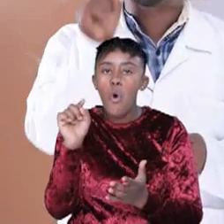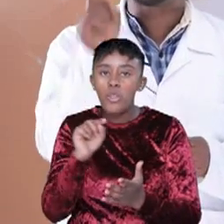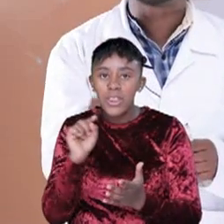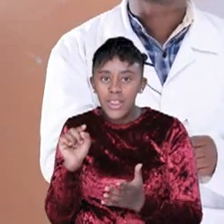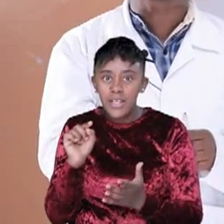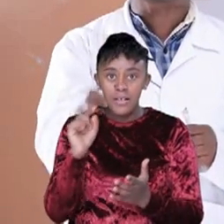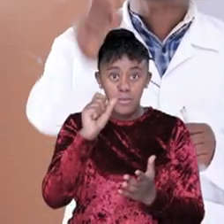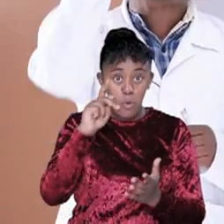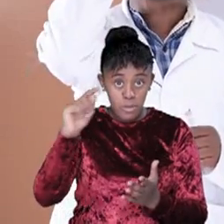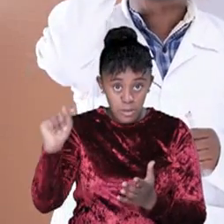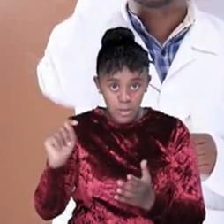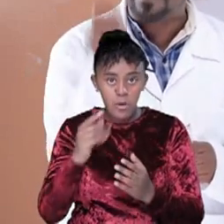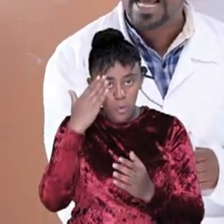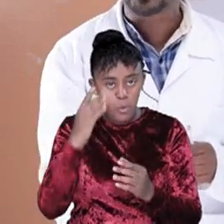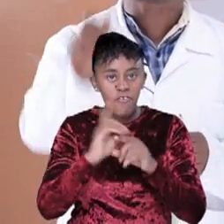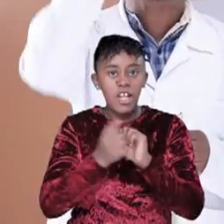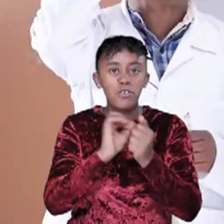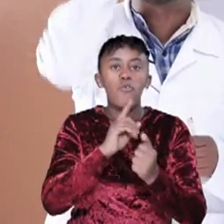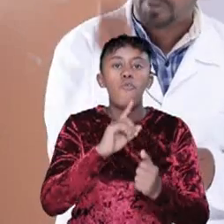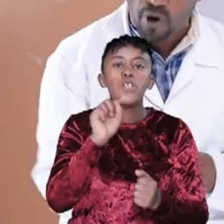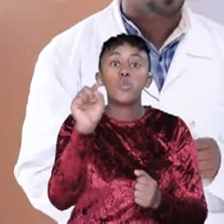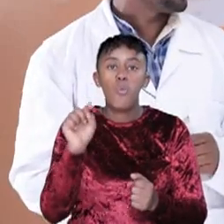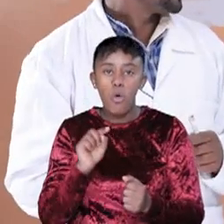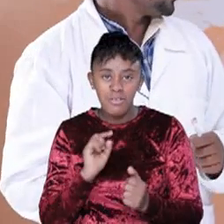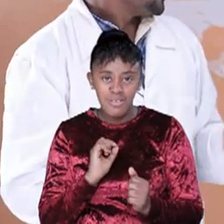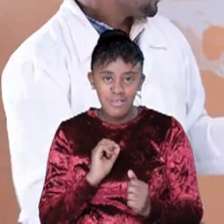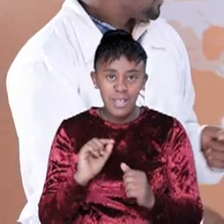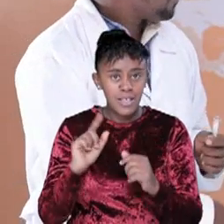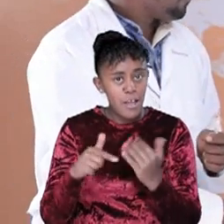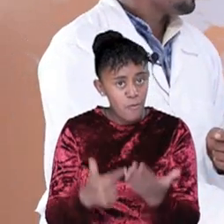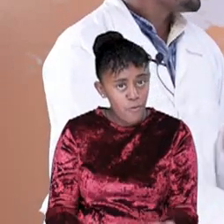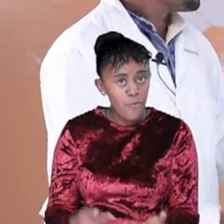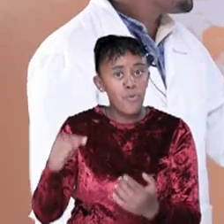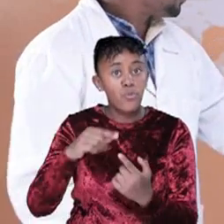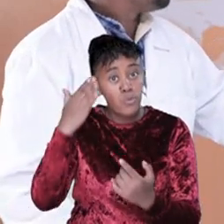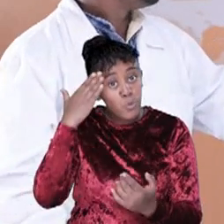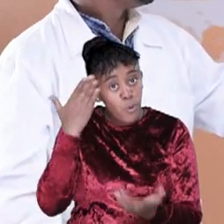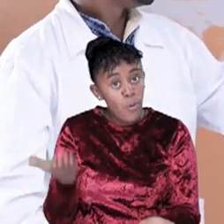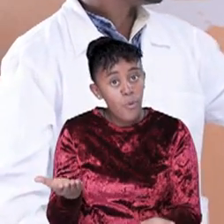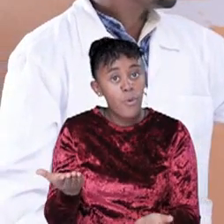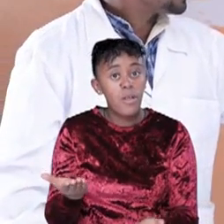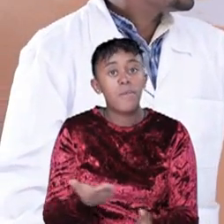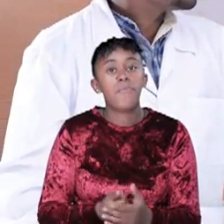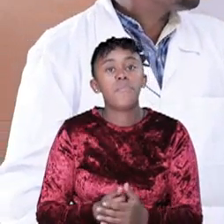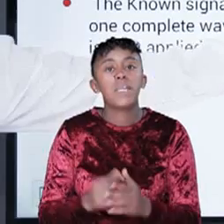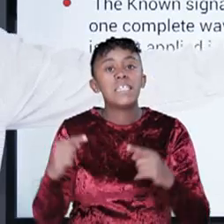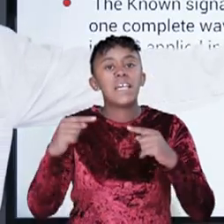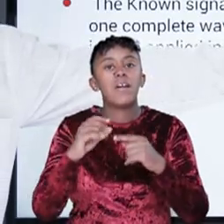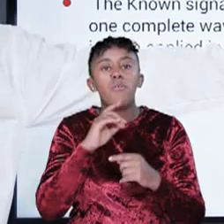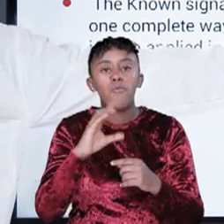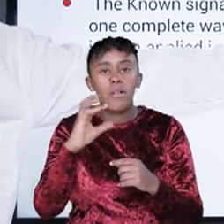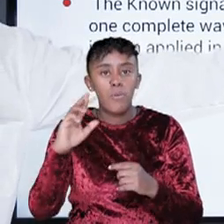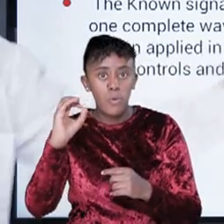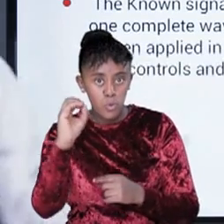spot by knowing the deflection of the spot. Therefore, to know a signal is applied